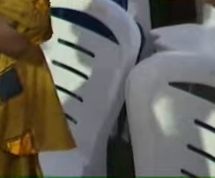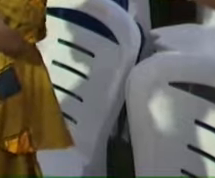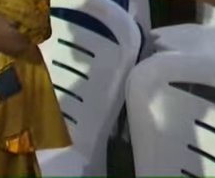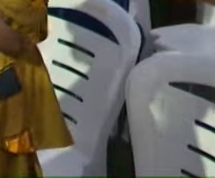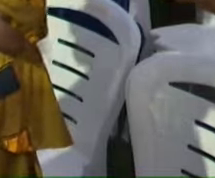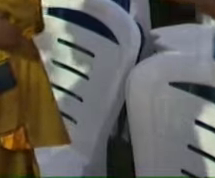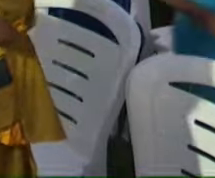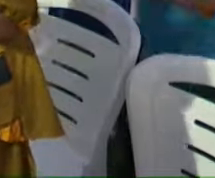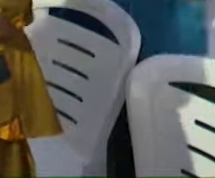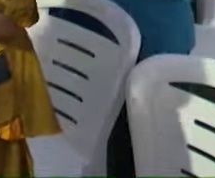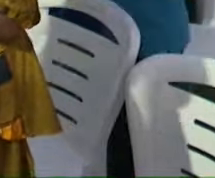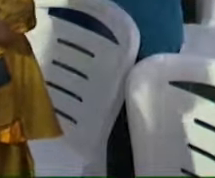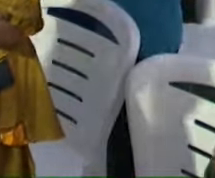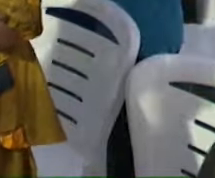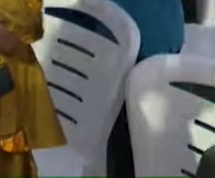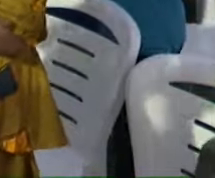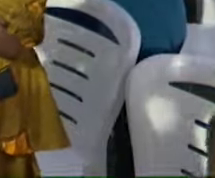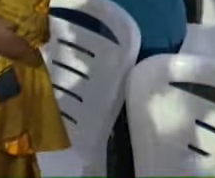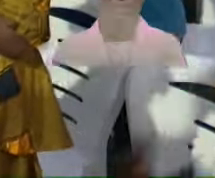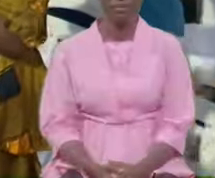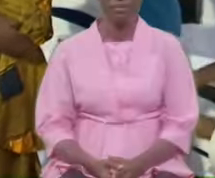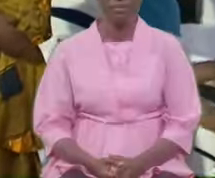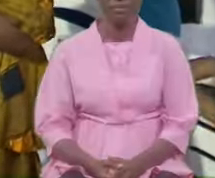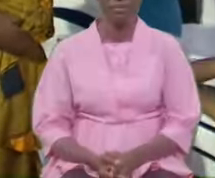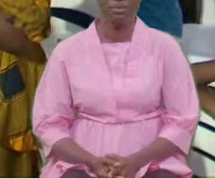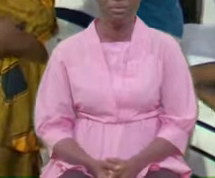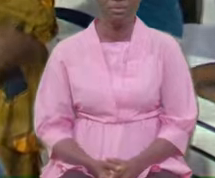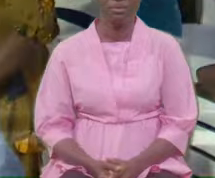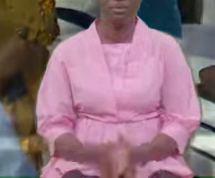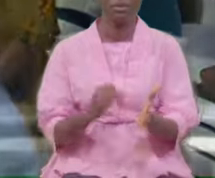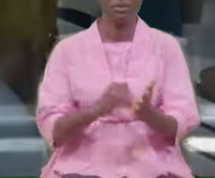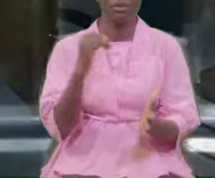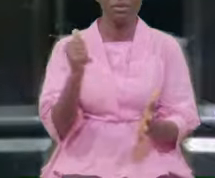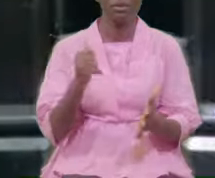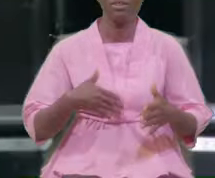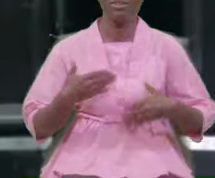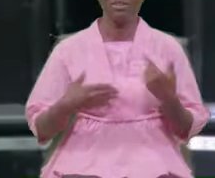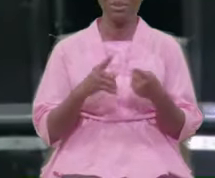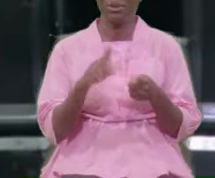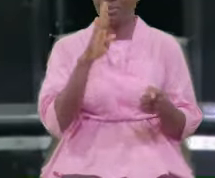Jesus Salam a joy to be with you